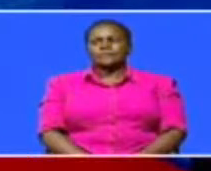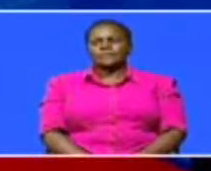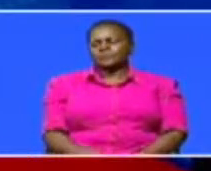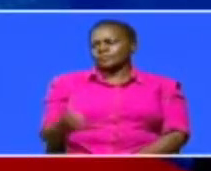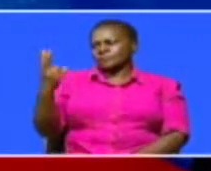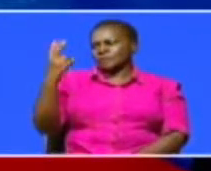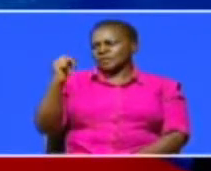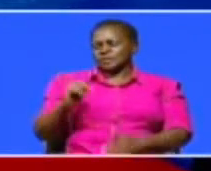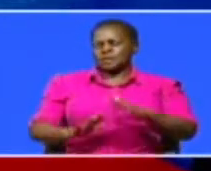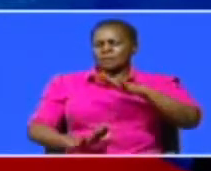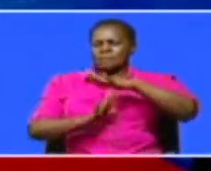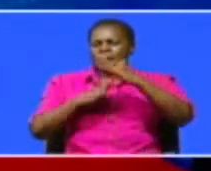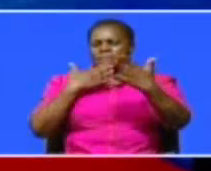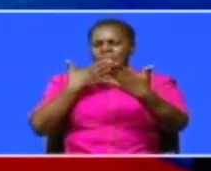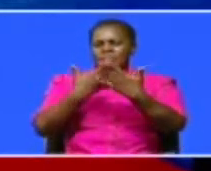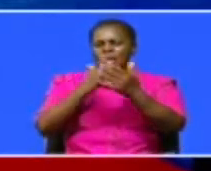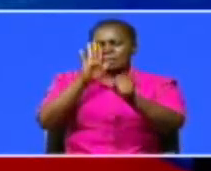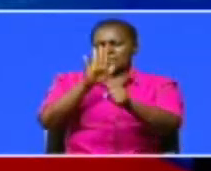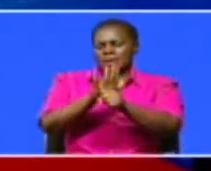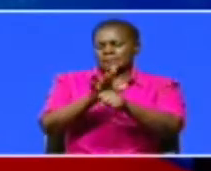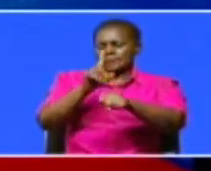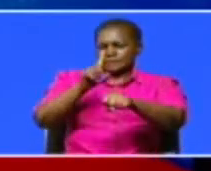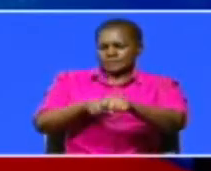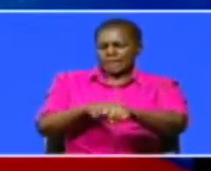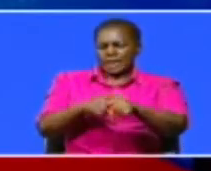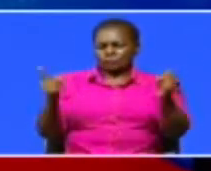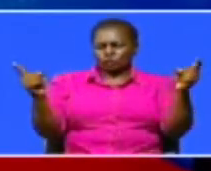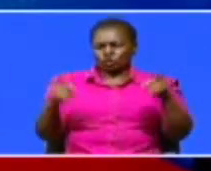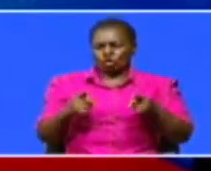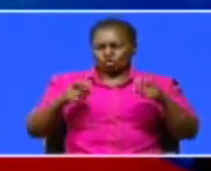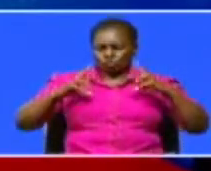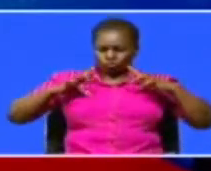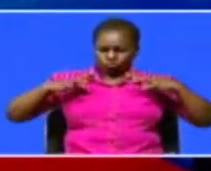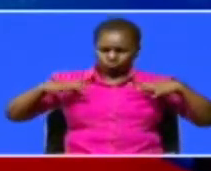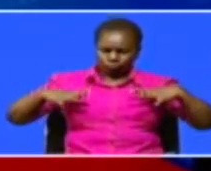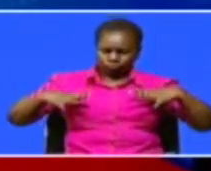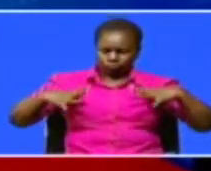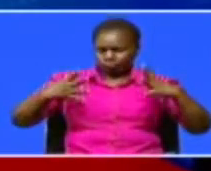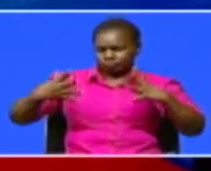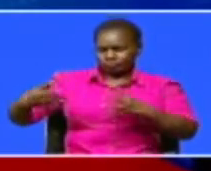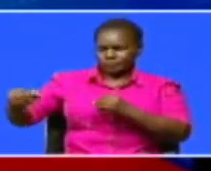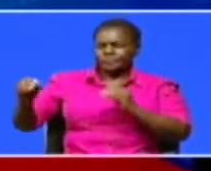You're watching KTN Prime. Many thanks for staying with us. Time for a quick commercial break. Don't go too far.